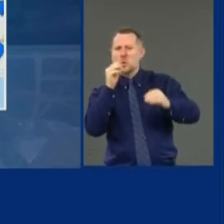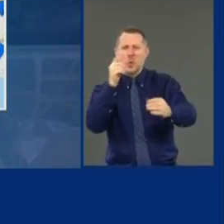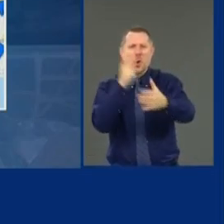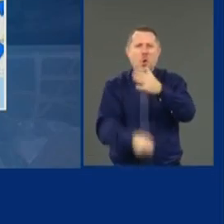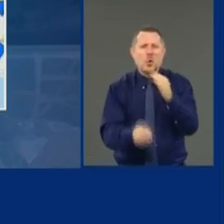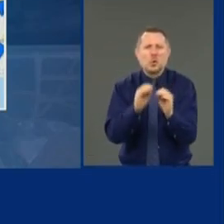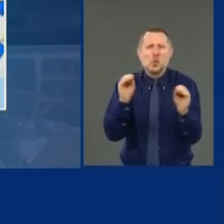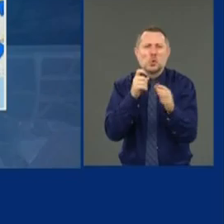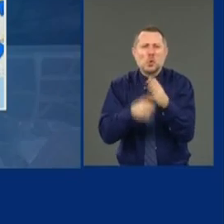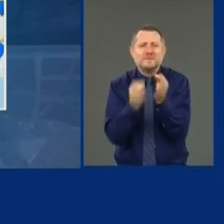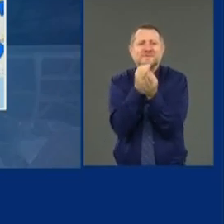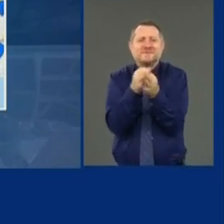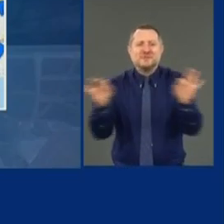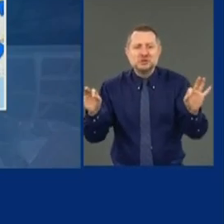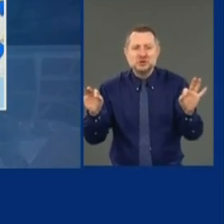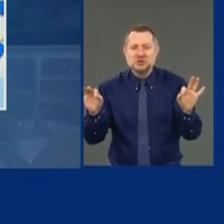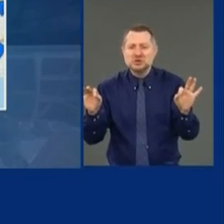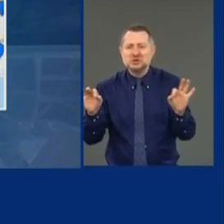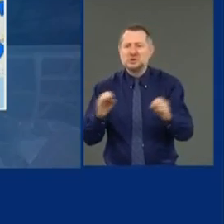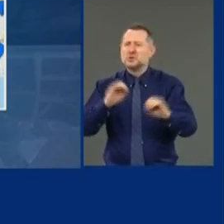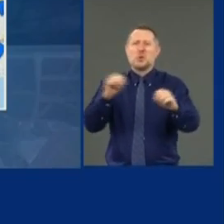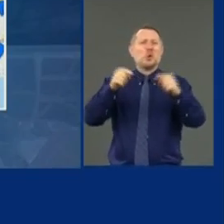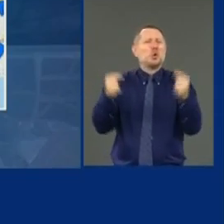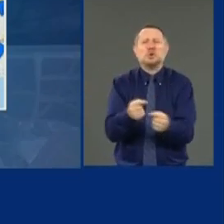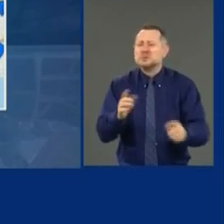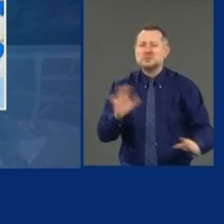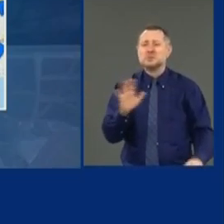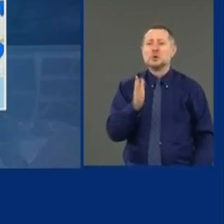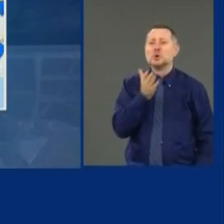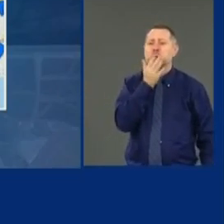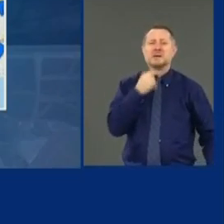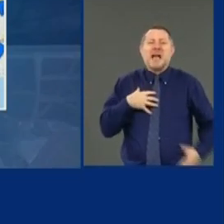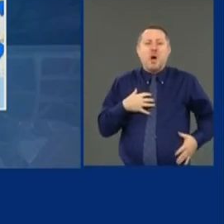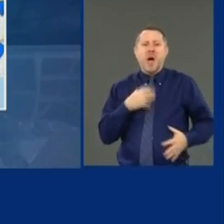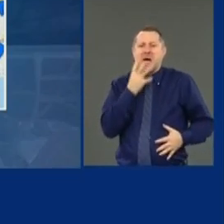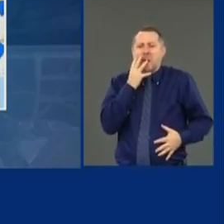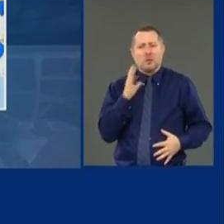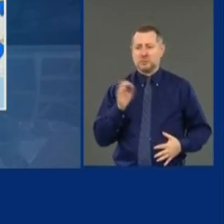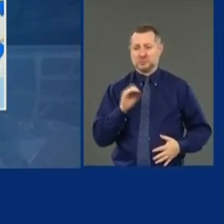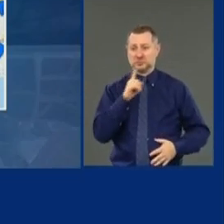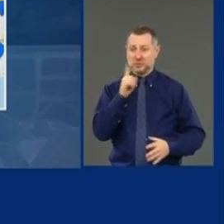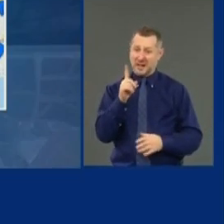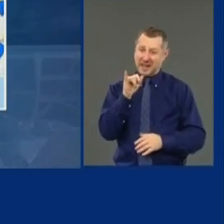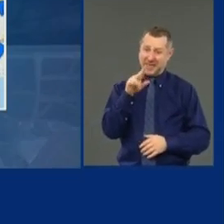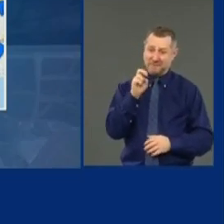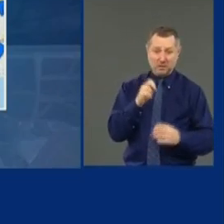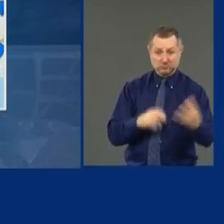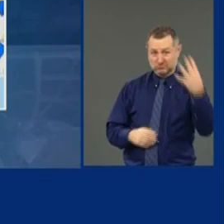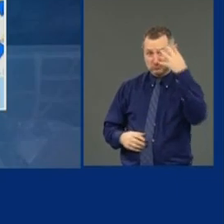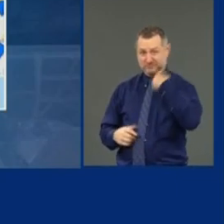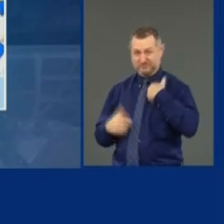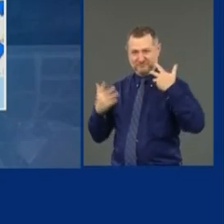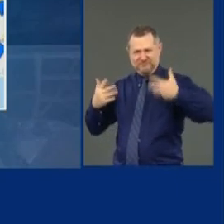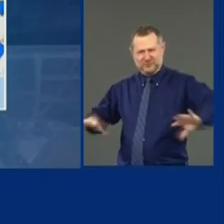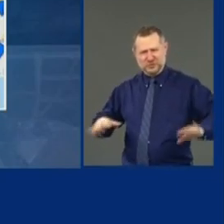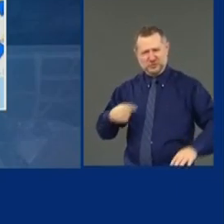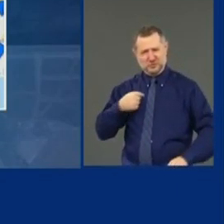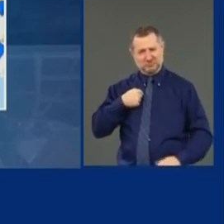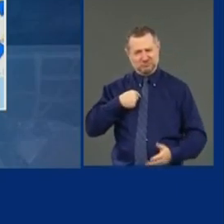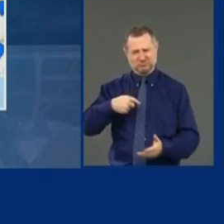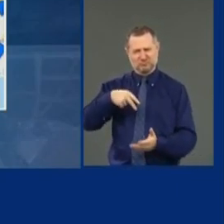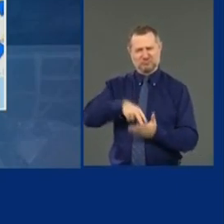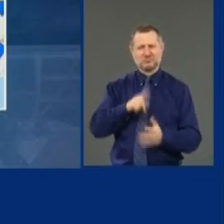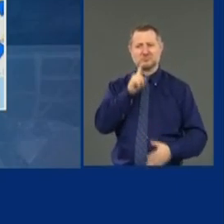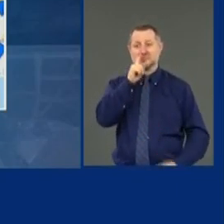pain-free. I did the test on live TV, didn't flinch. It's just a nasal swab. There's no